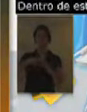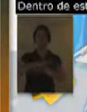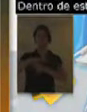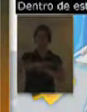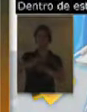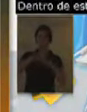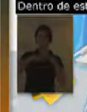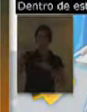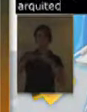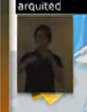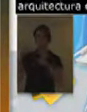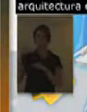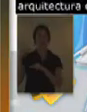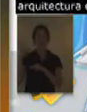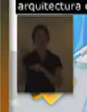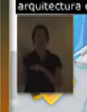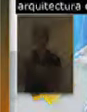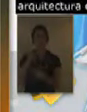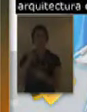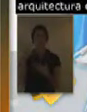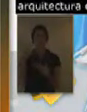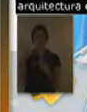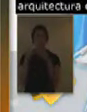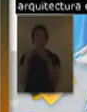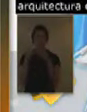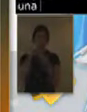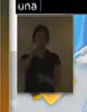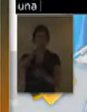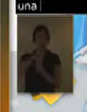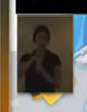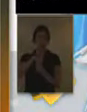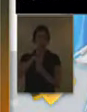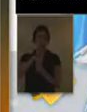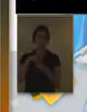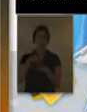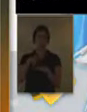which was about creating an interface architecture